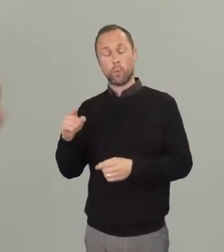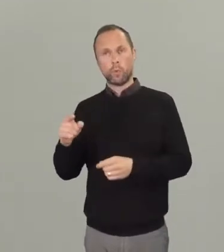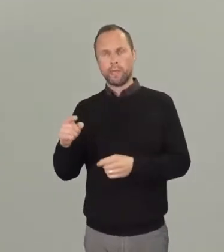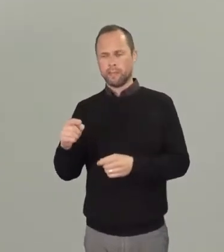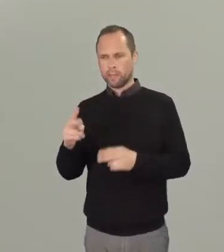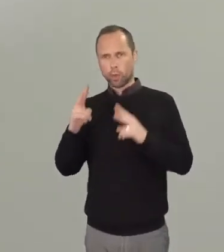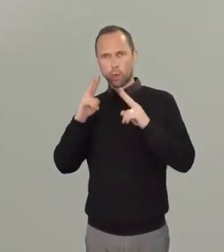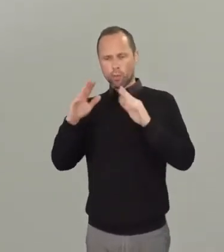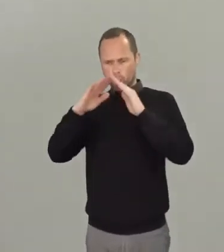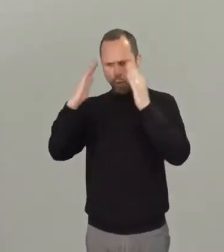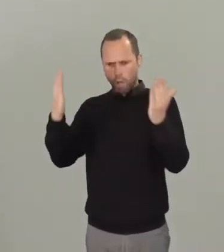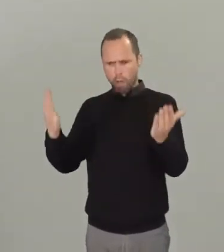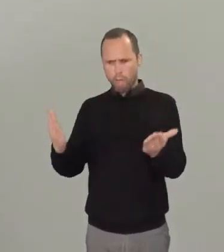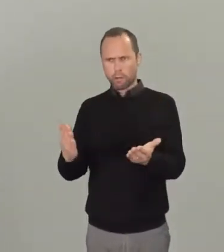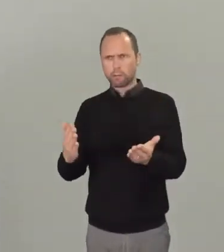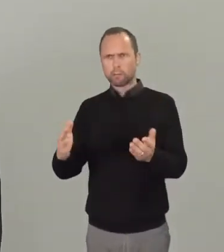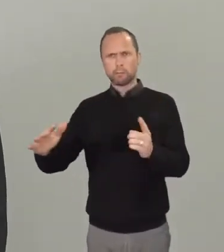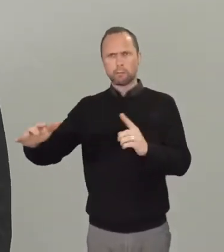world around us,